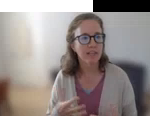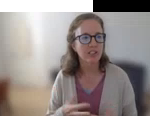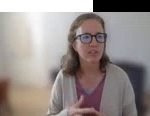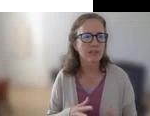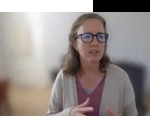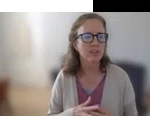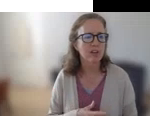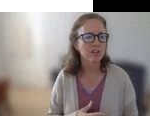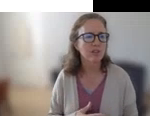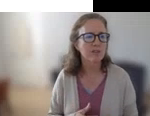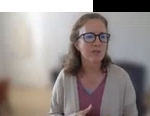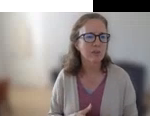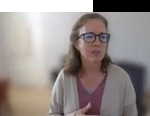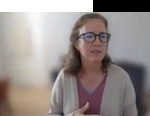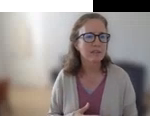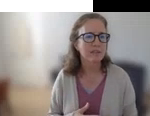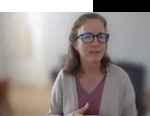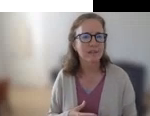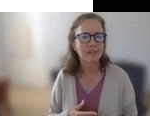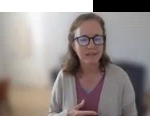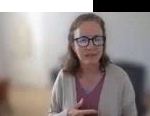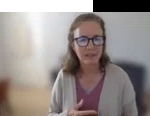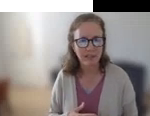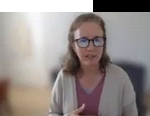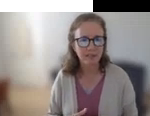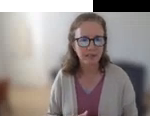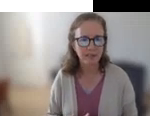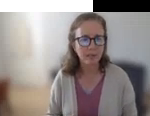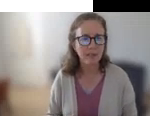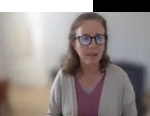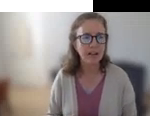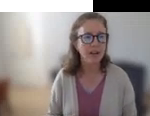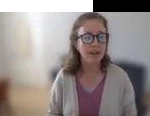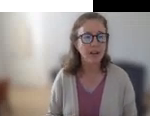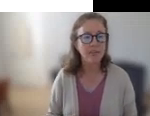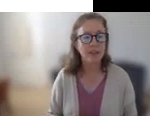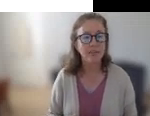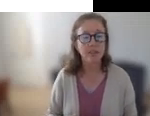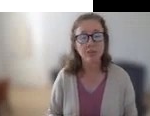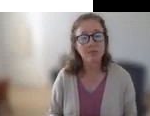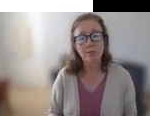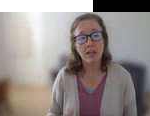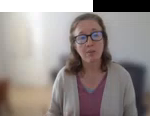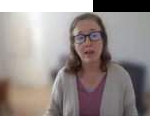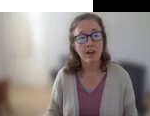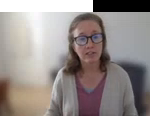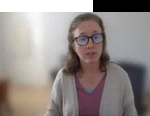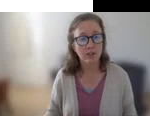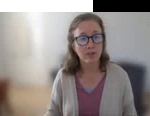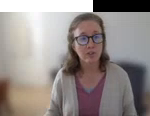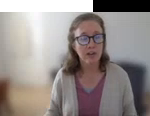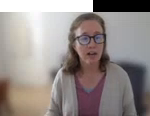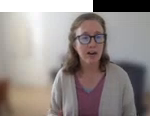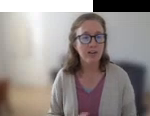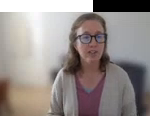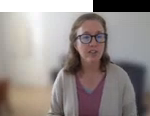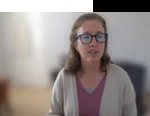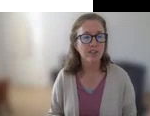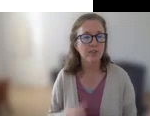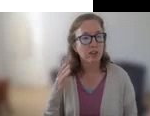audio accommodation, but there's also invisible, latent, and hidden disability that a student may or may not